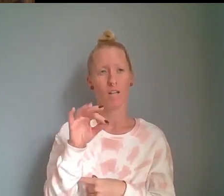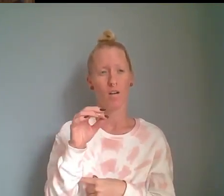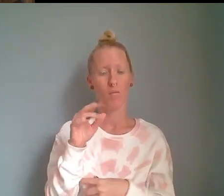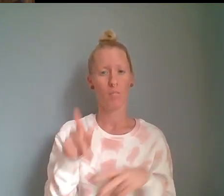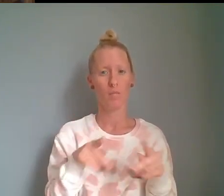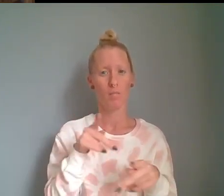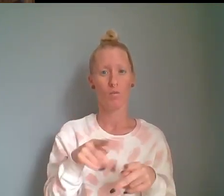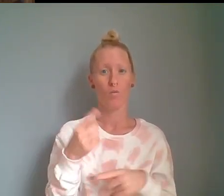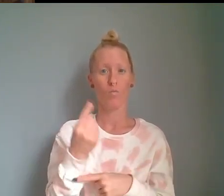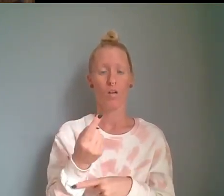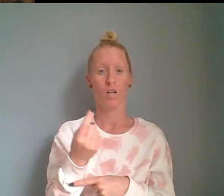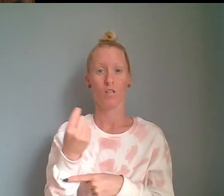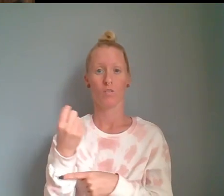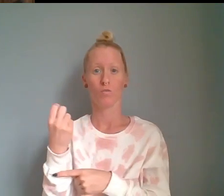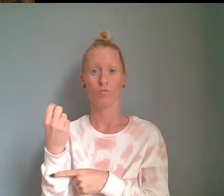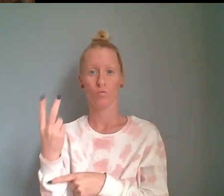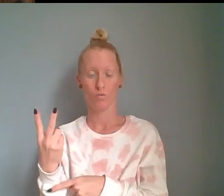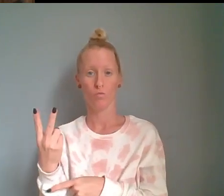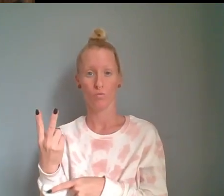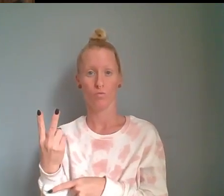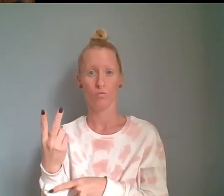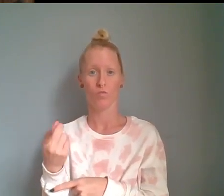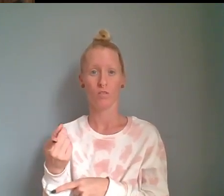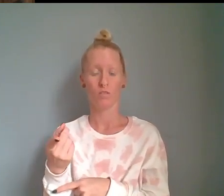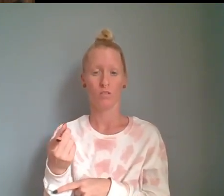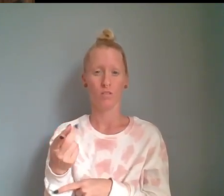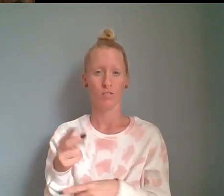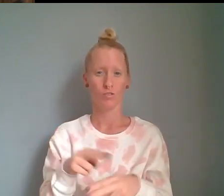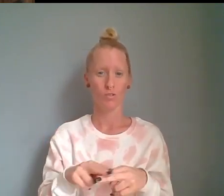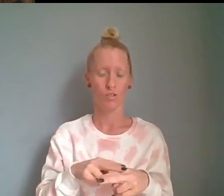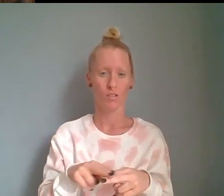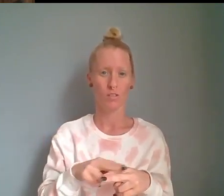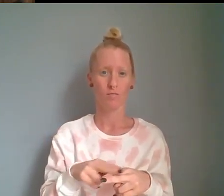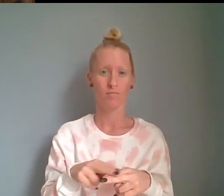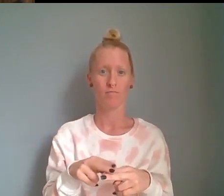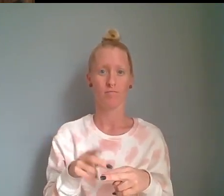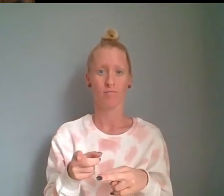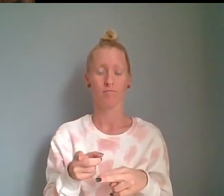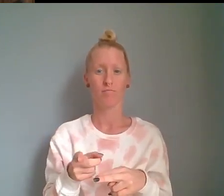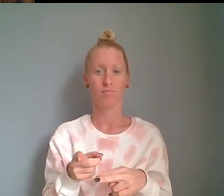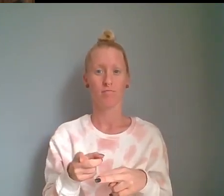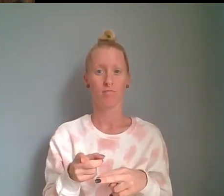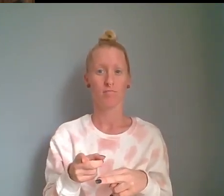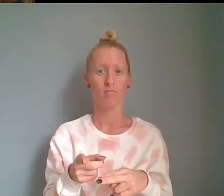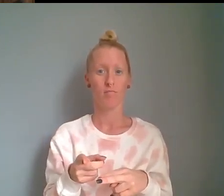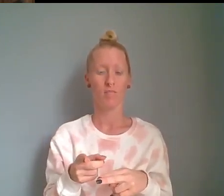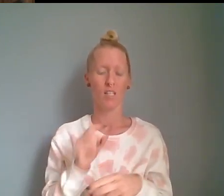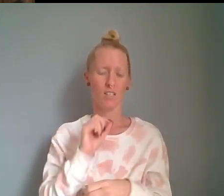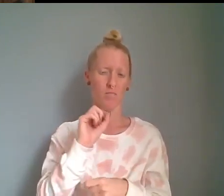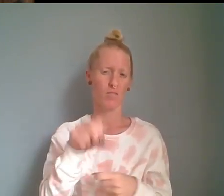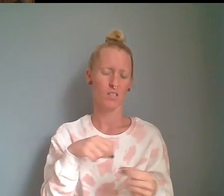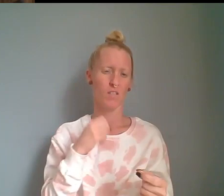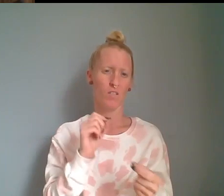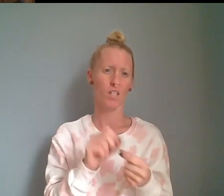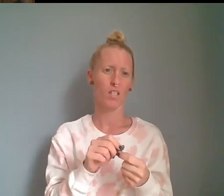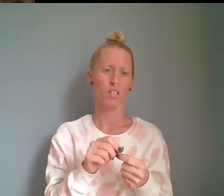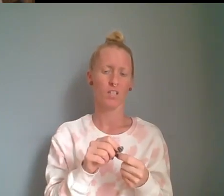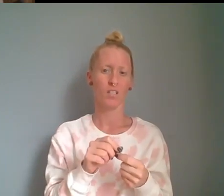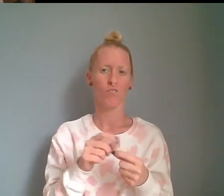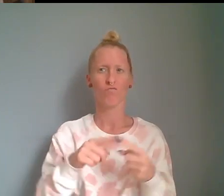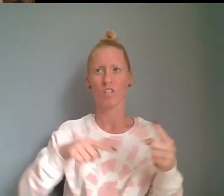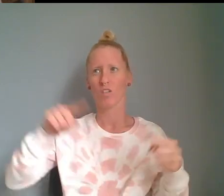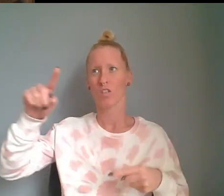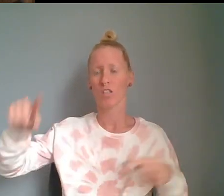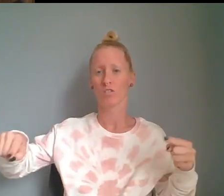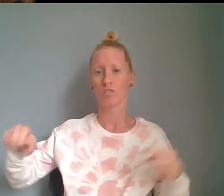have one or two of what's called the short allele on the serotonin transporter gene, so this is a particular variation